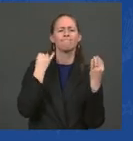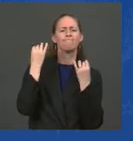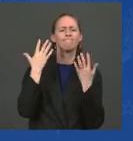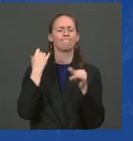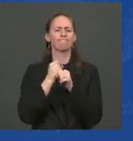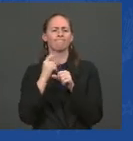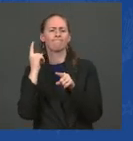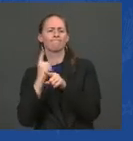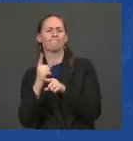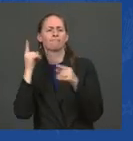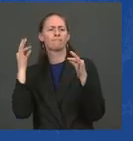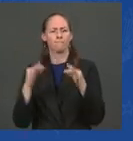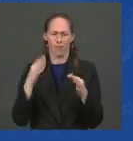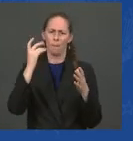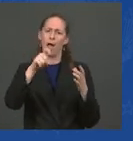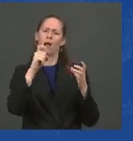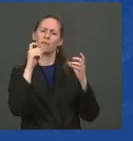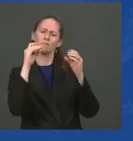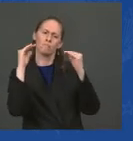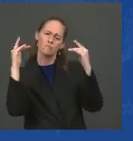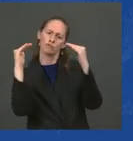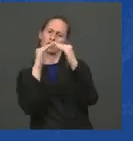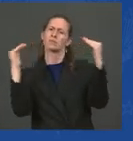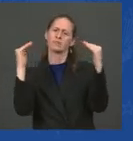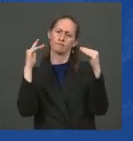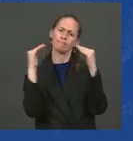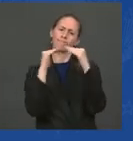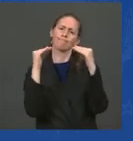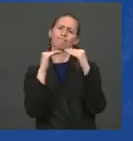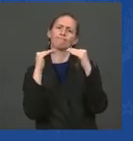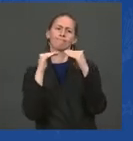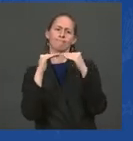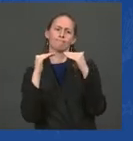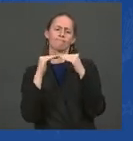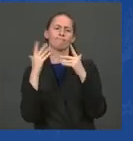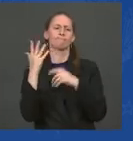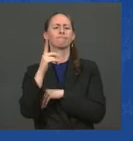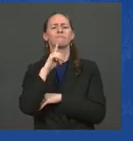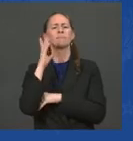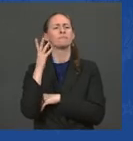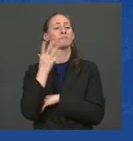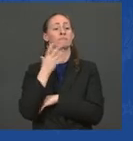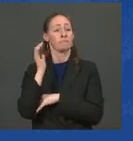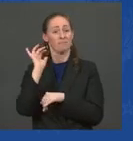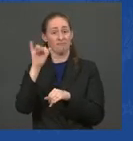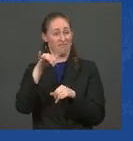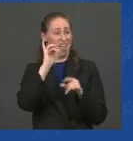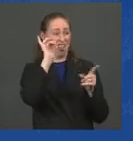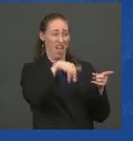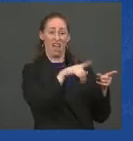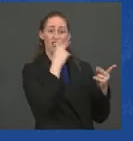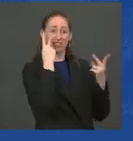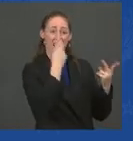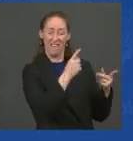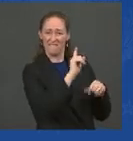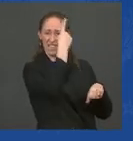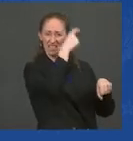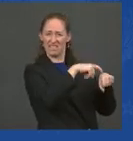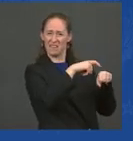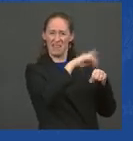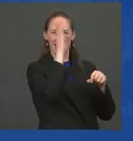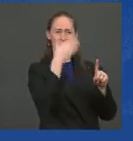that's what it was, a testament to justice. Nothing like it ever happened before. And